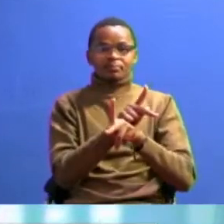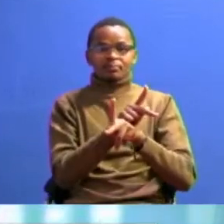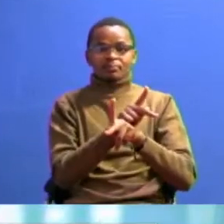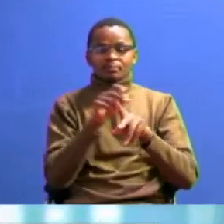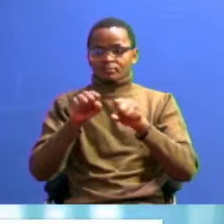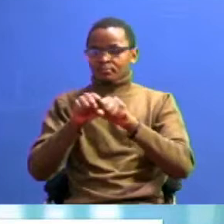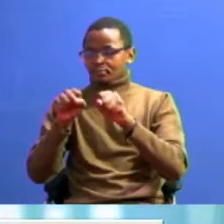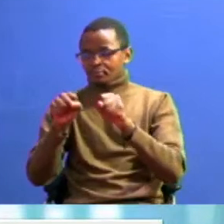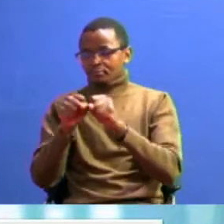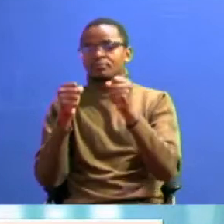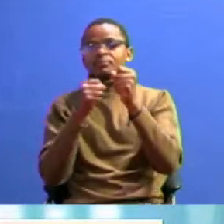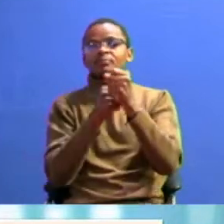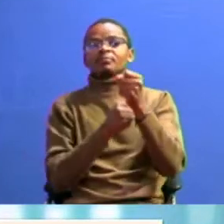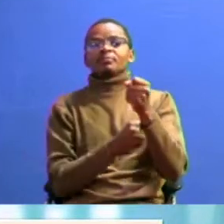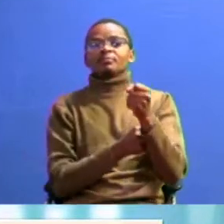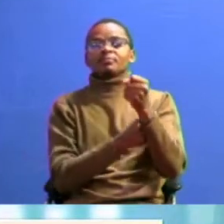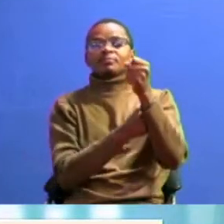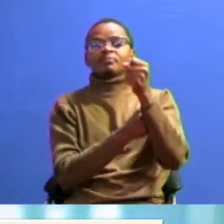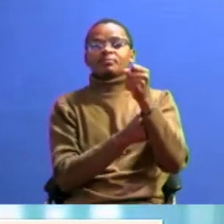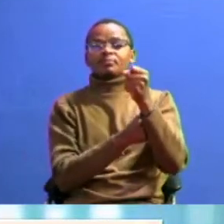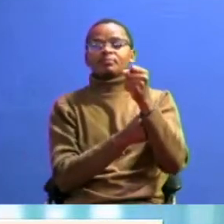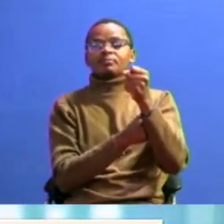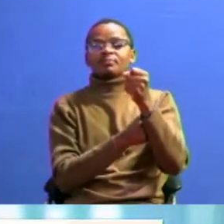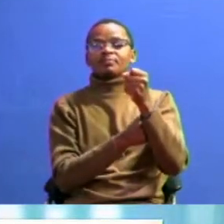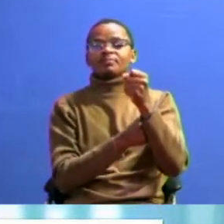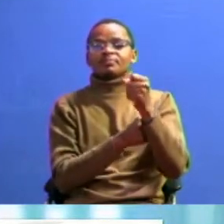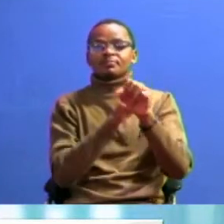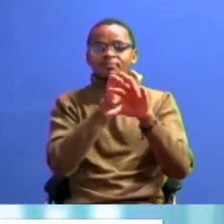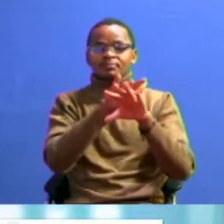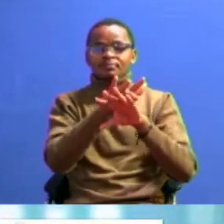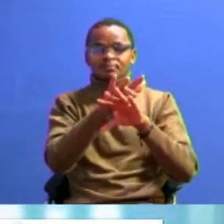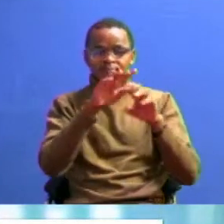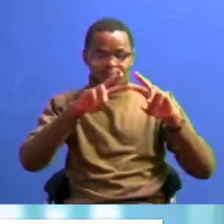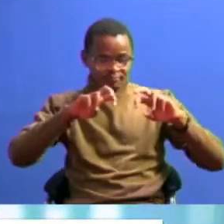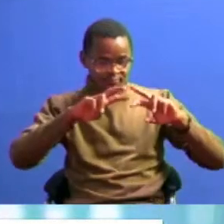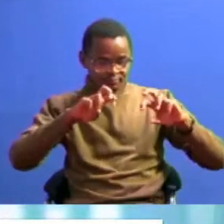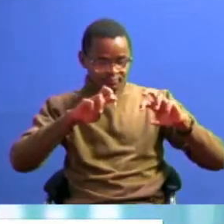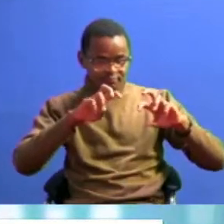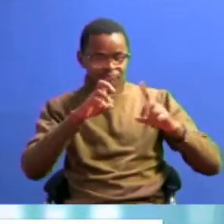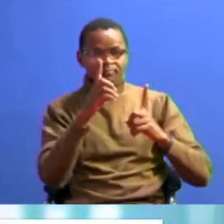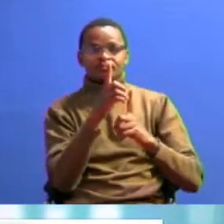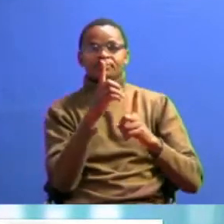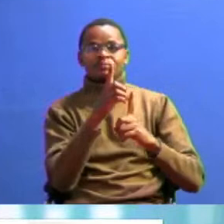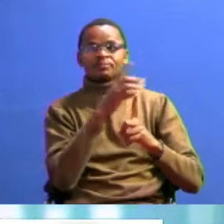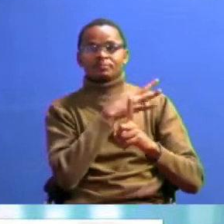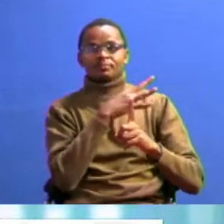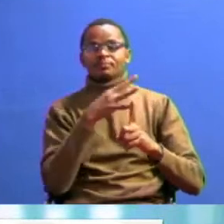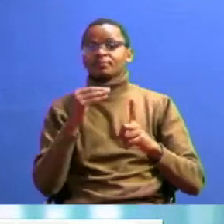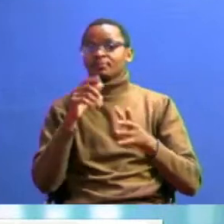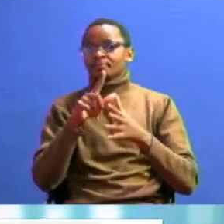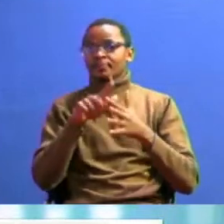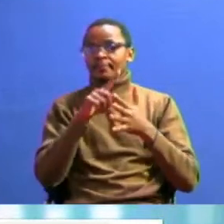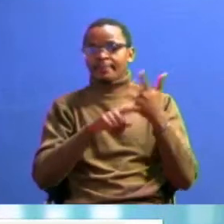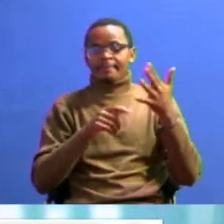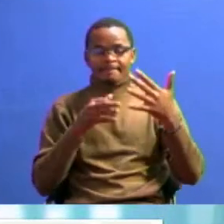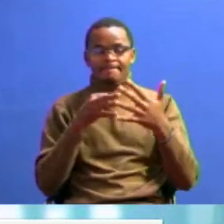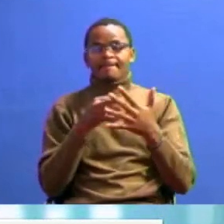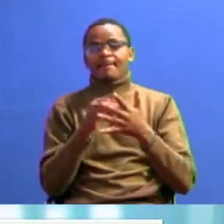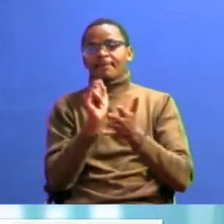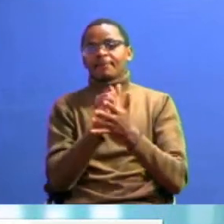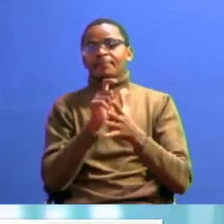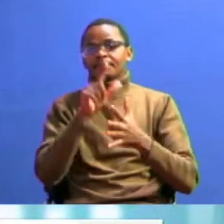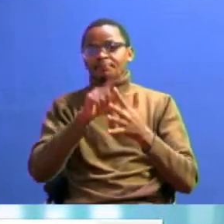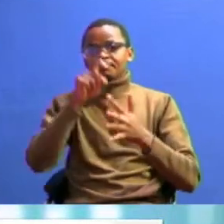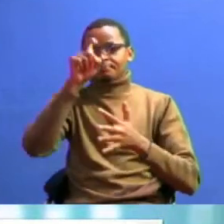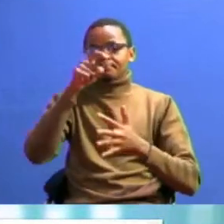social support, such as early screening and early diagnosis and early intervention. All these are factors that we need to